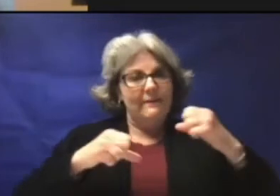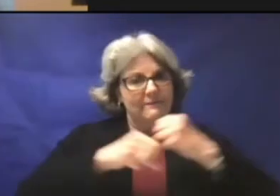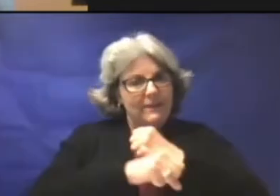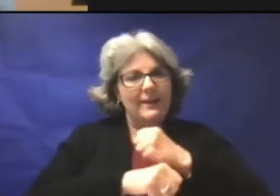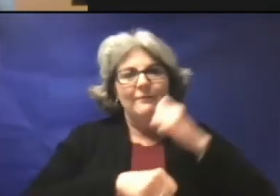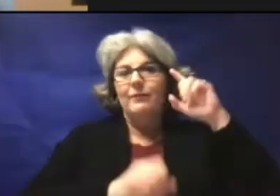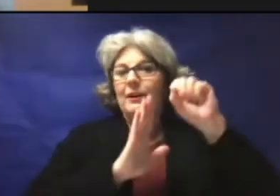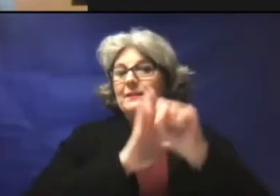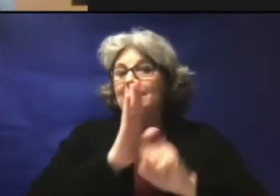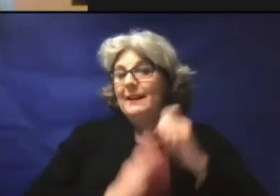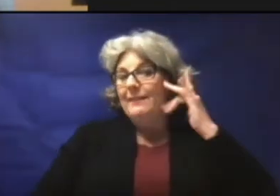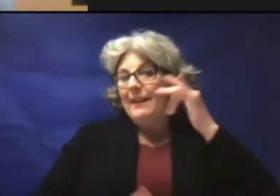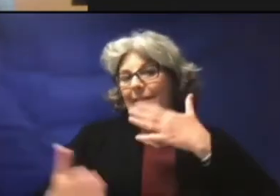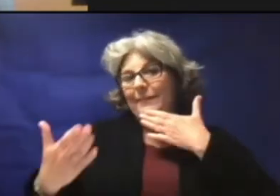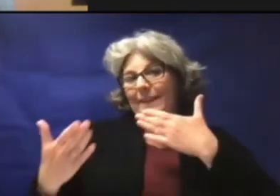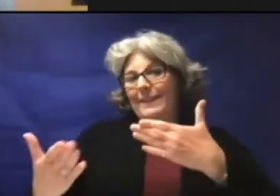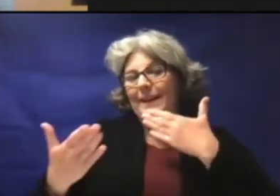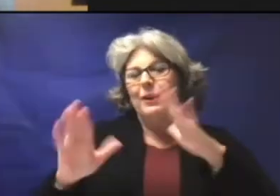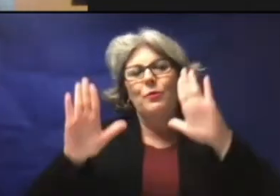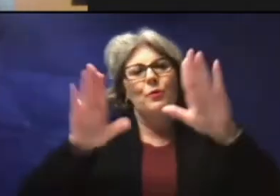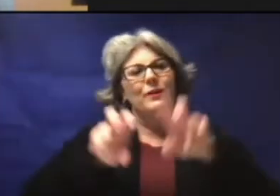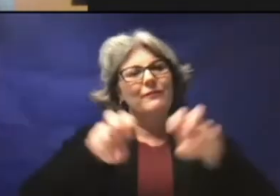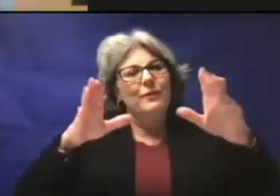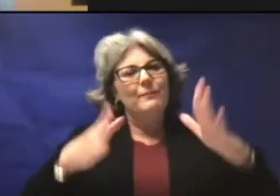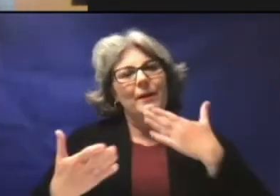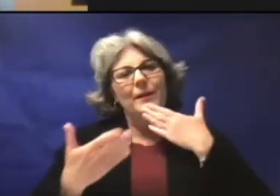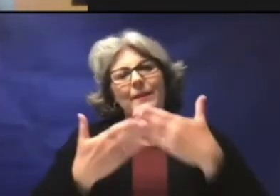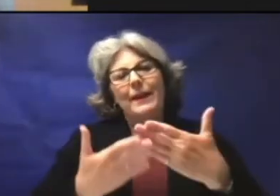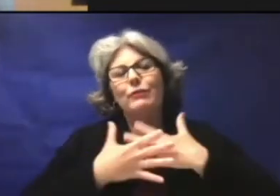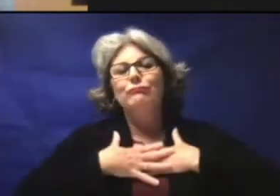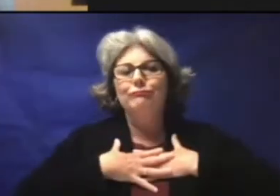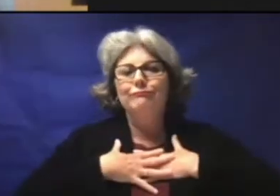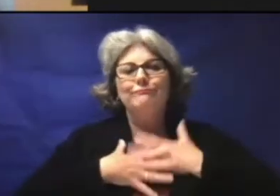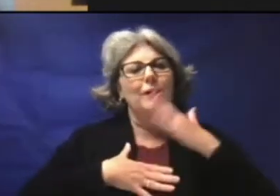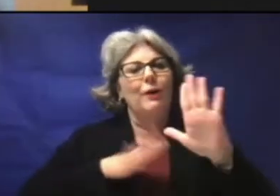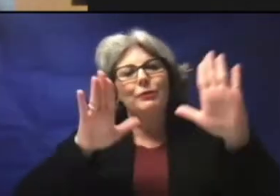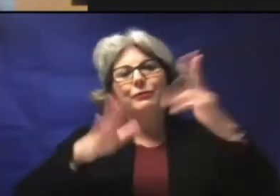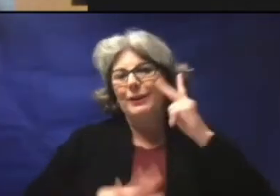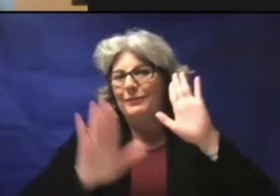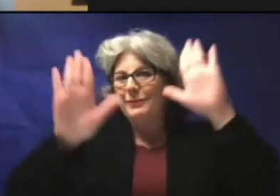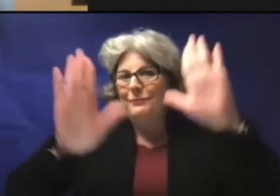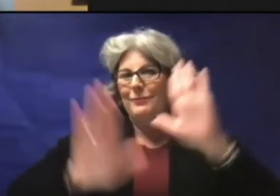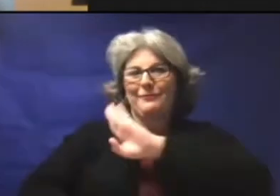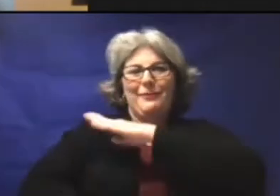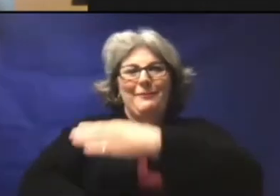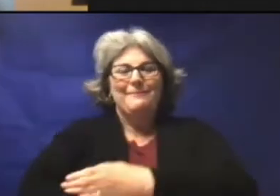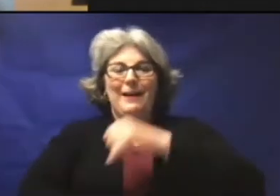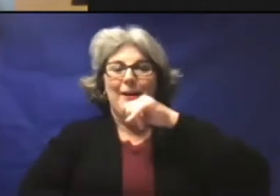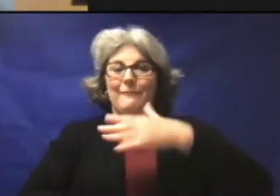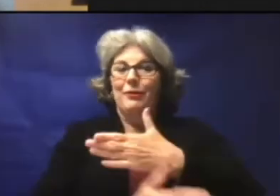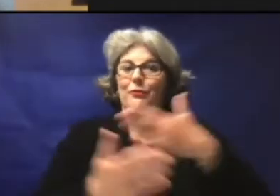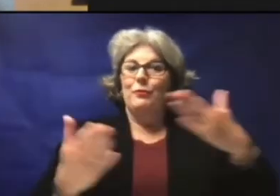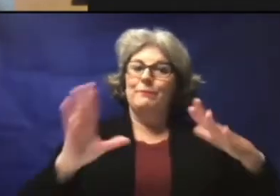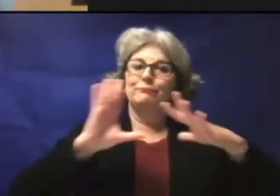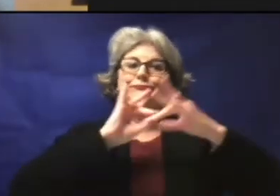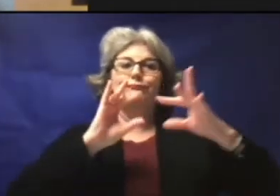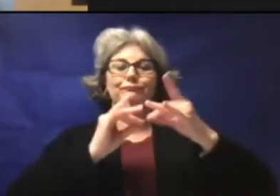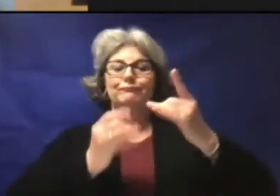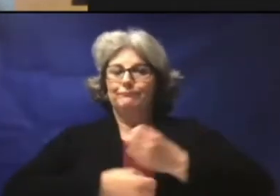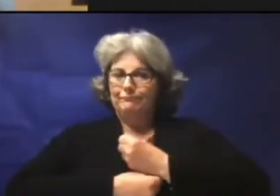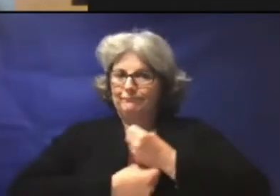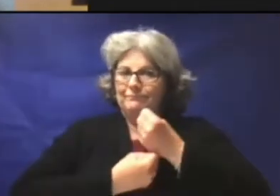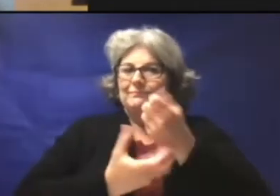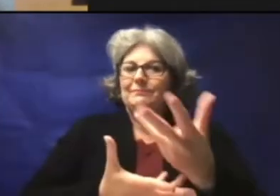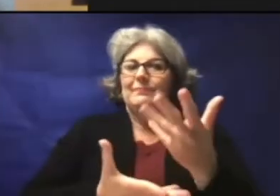you so much to this wonderful panel from the bottom of my heart. Always great to see wonderful, powerful women who speak their hearts and their minds